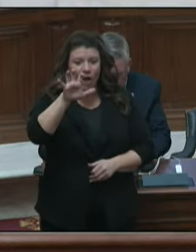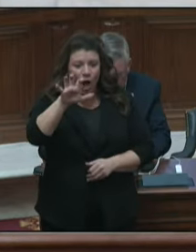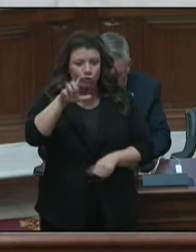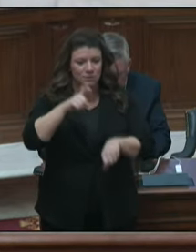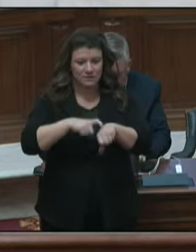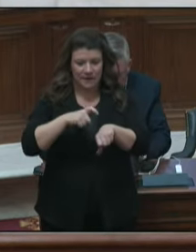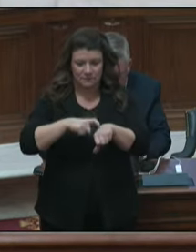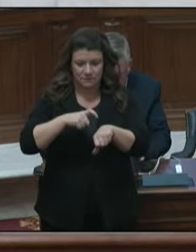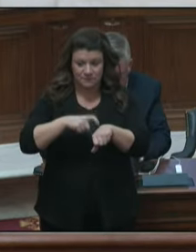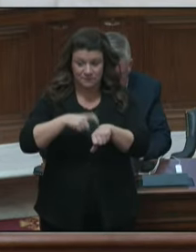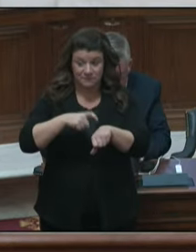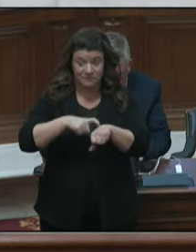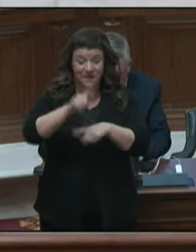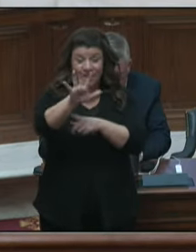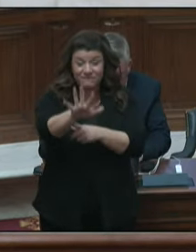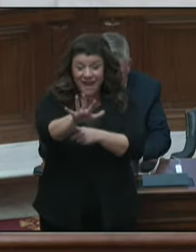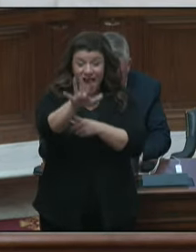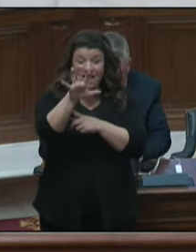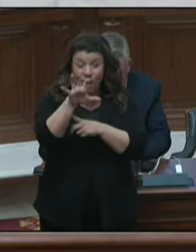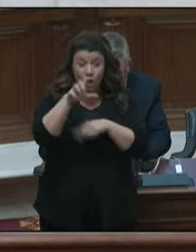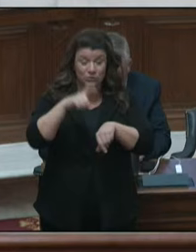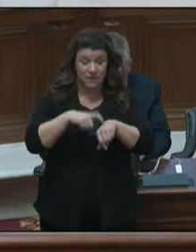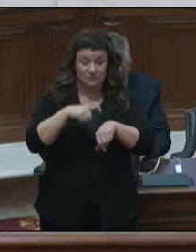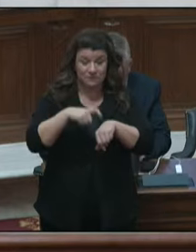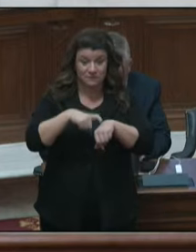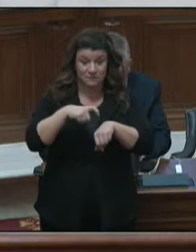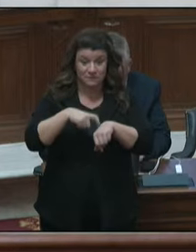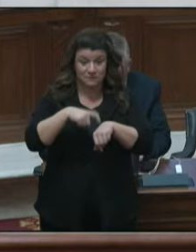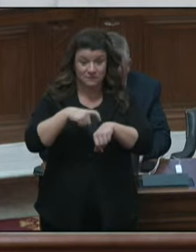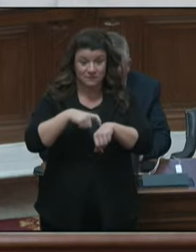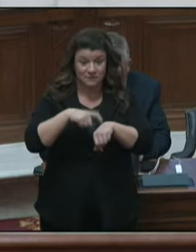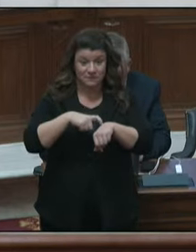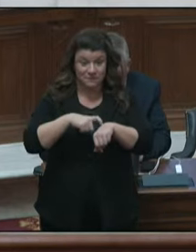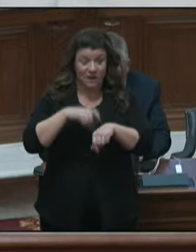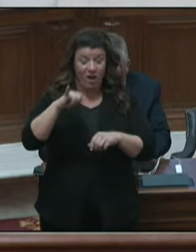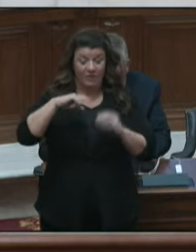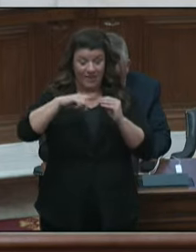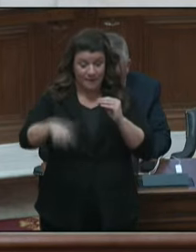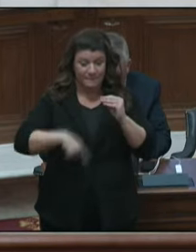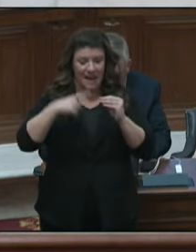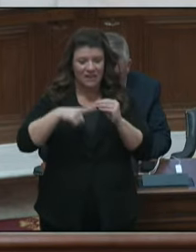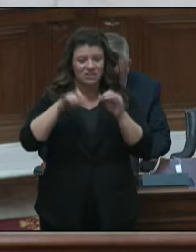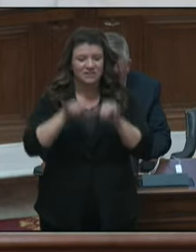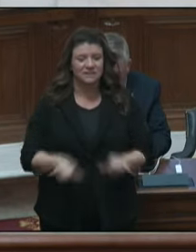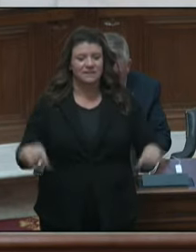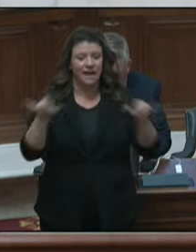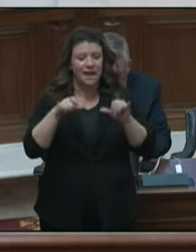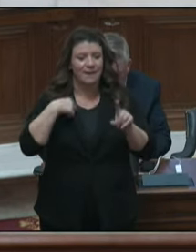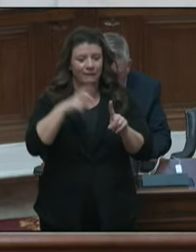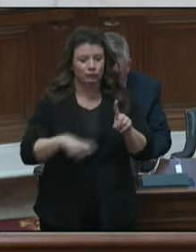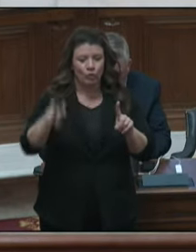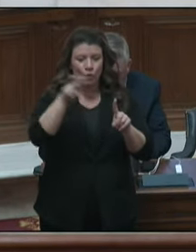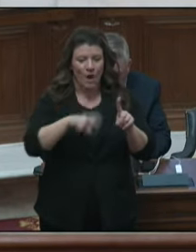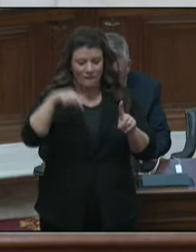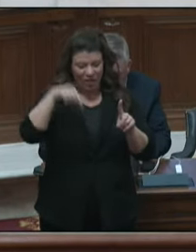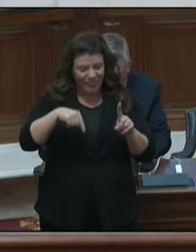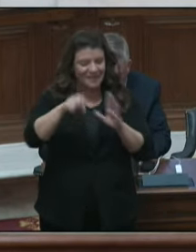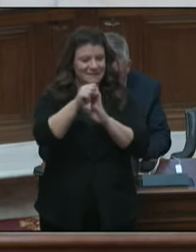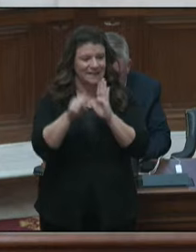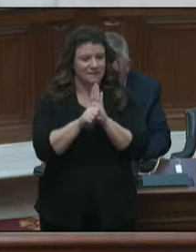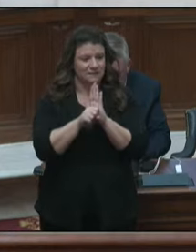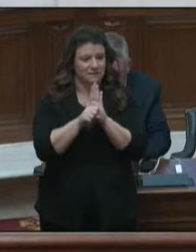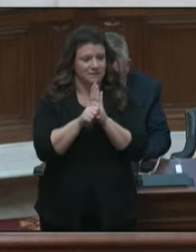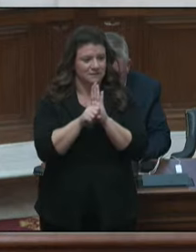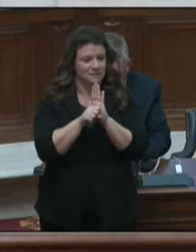times. 500 times on the mileage that I have spent traveling all across this